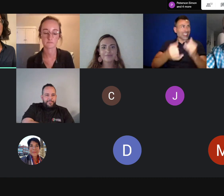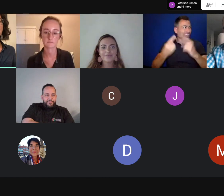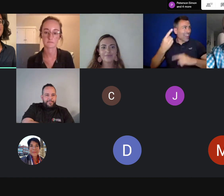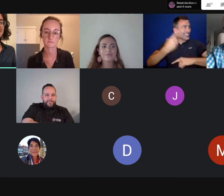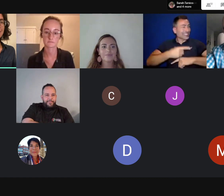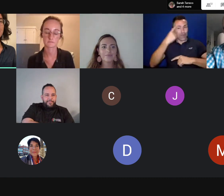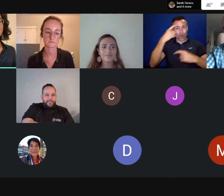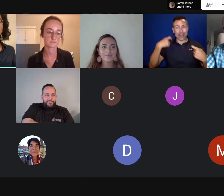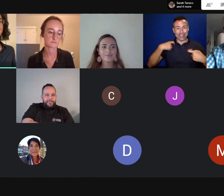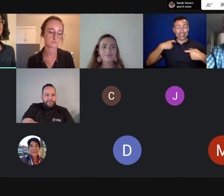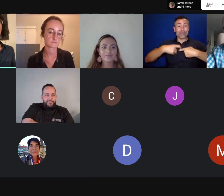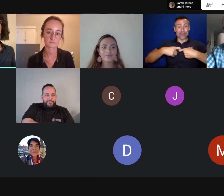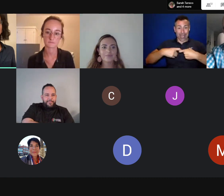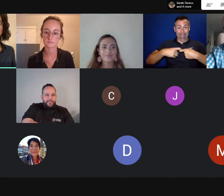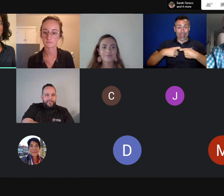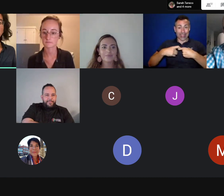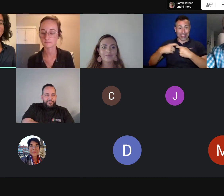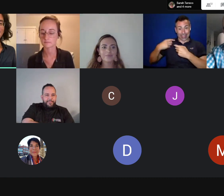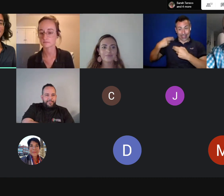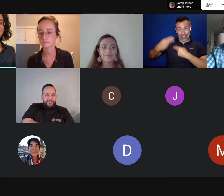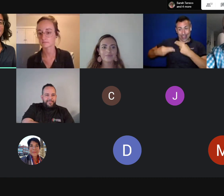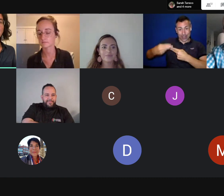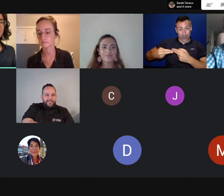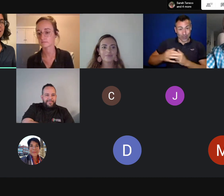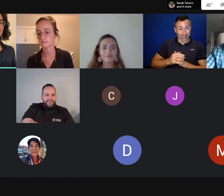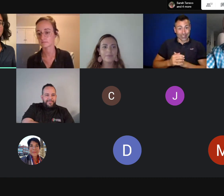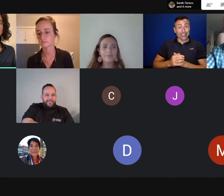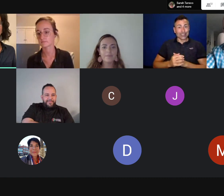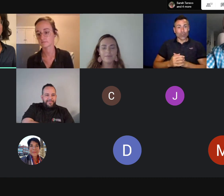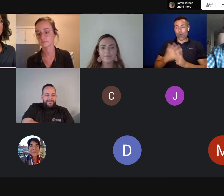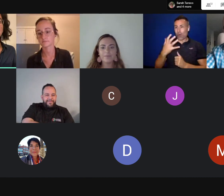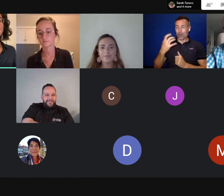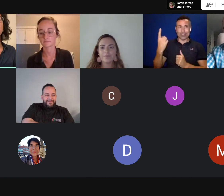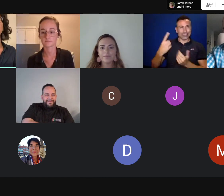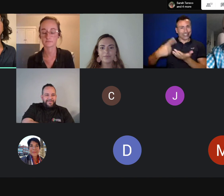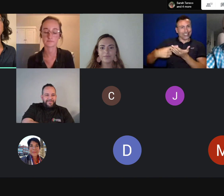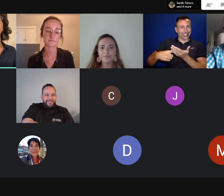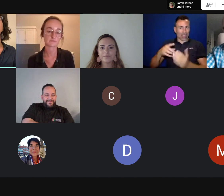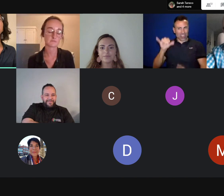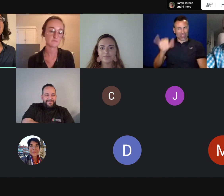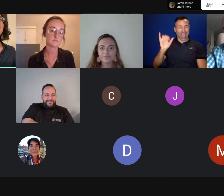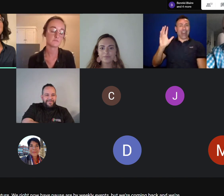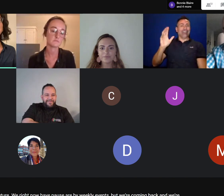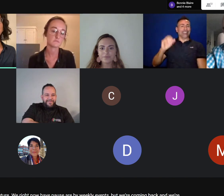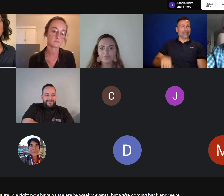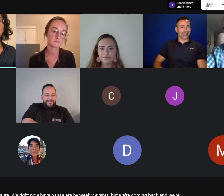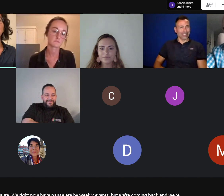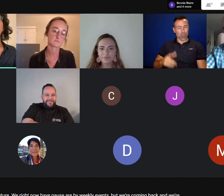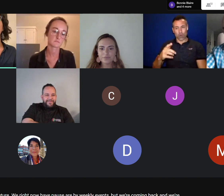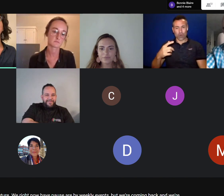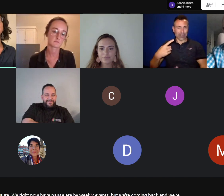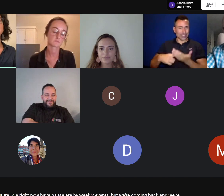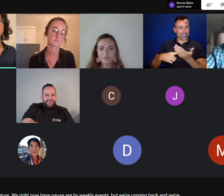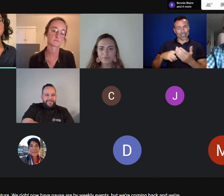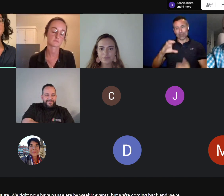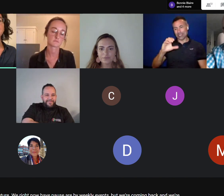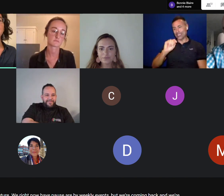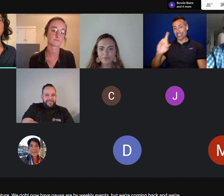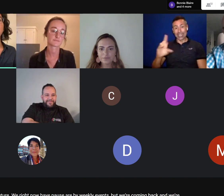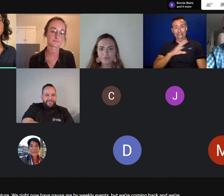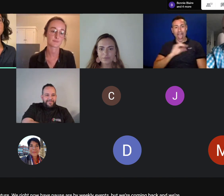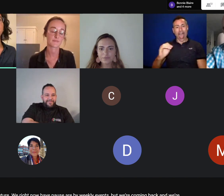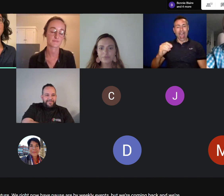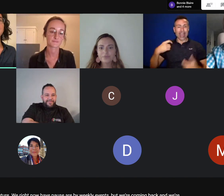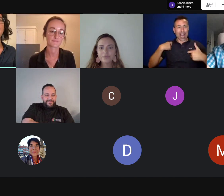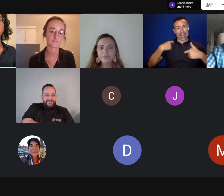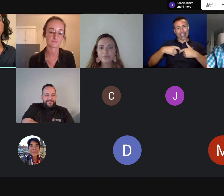Month, because we want to make sure we have something there. Chicas Talk Disability, we're going to talk about Latinidad and disability,